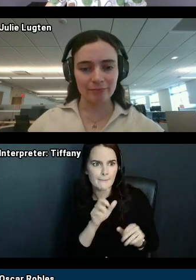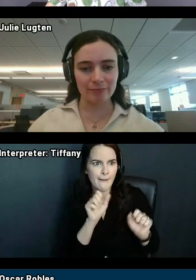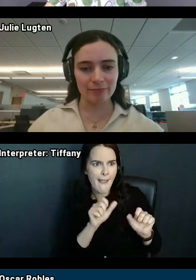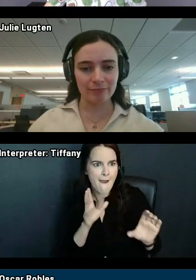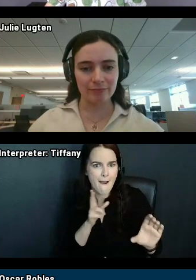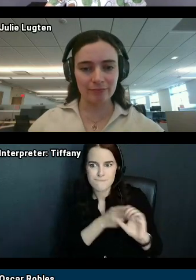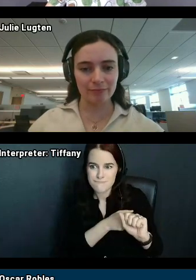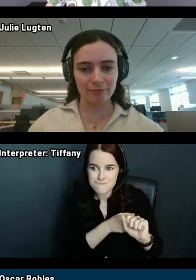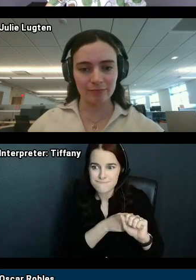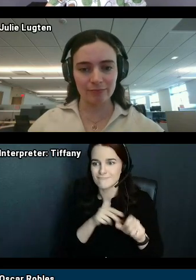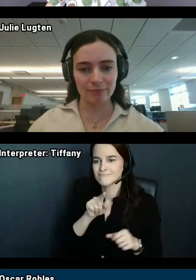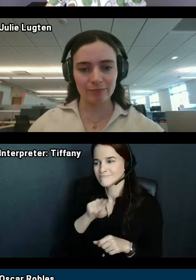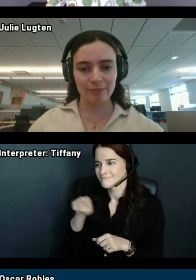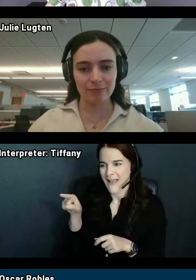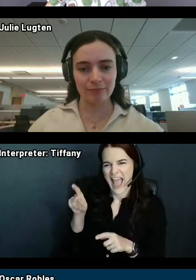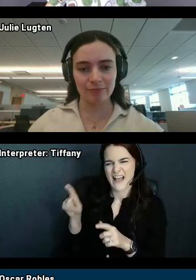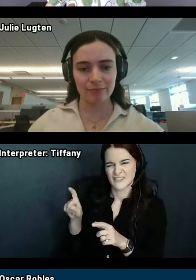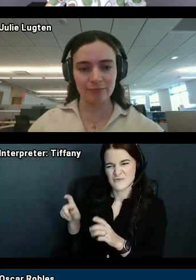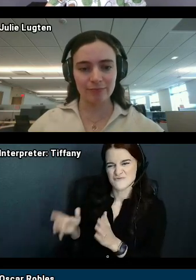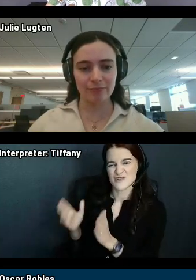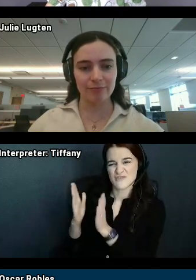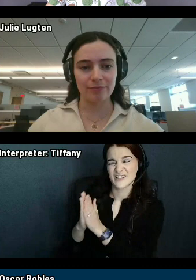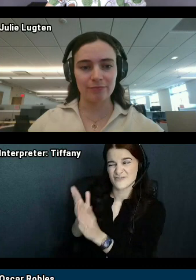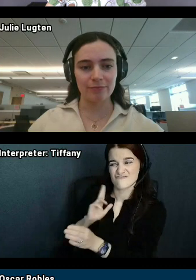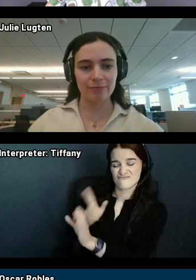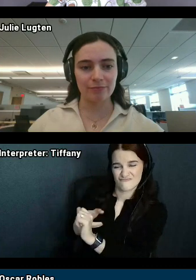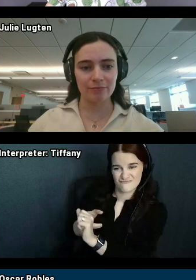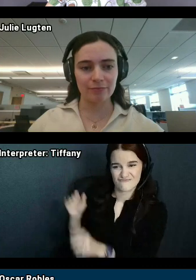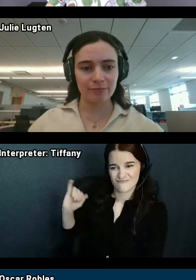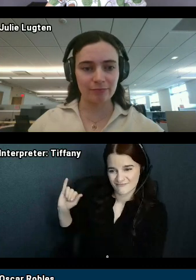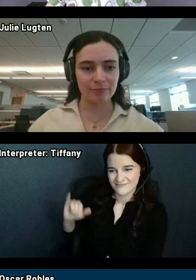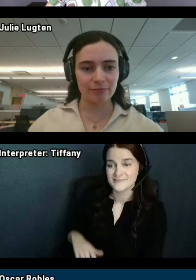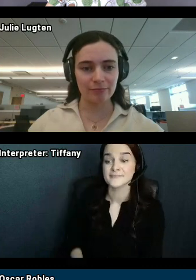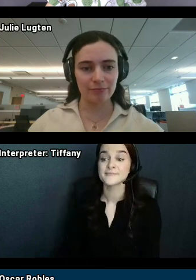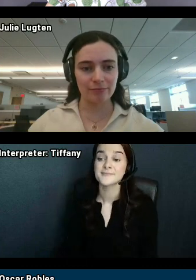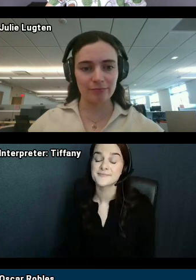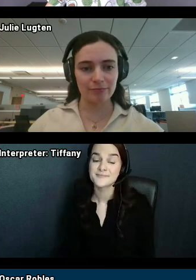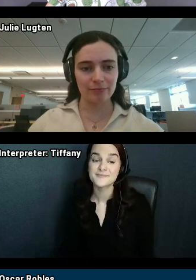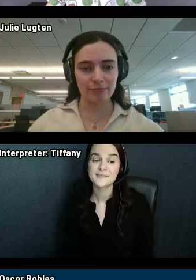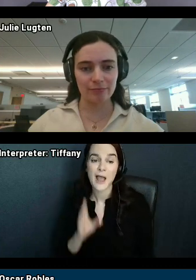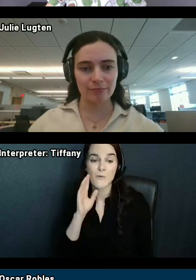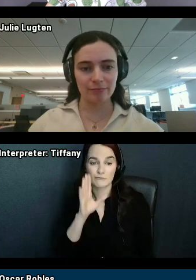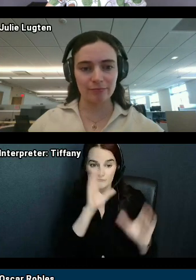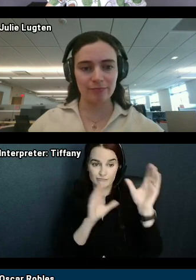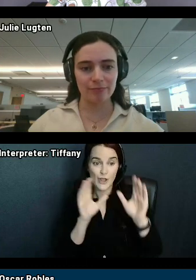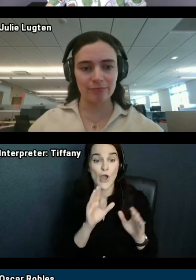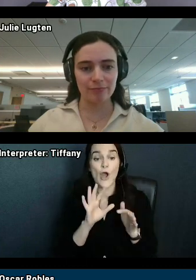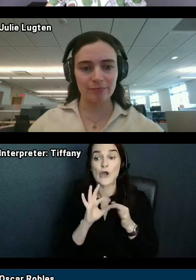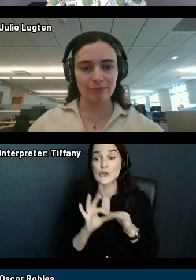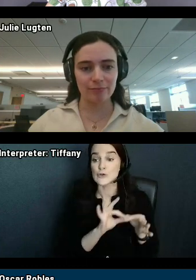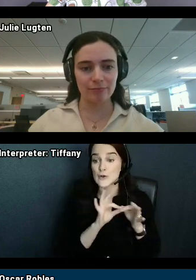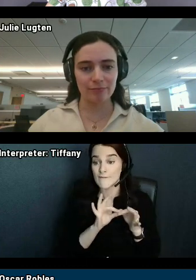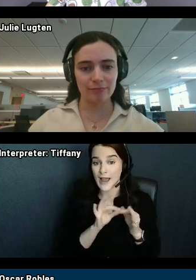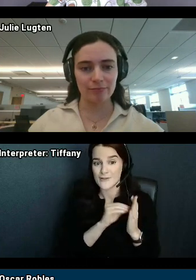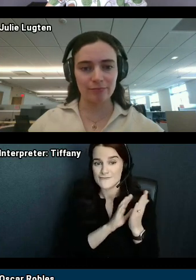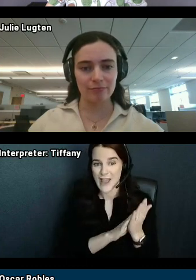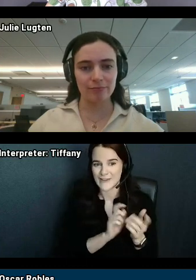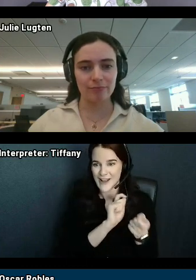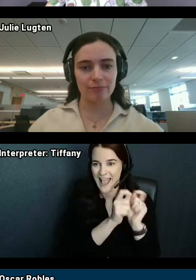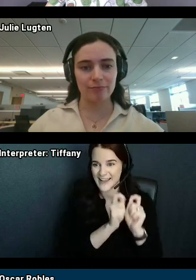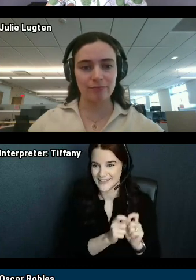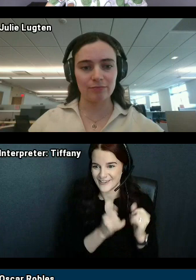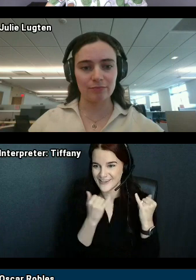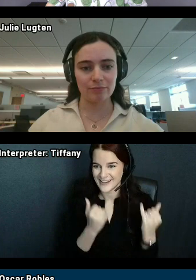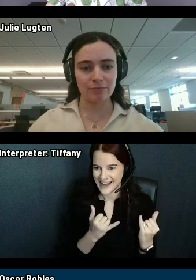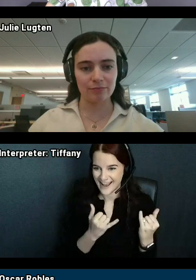have to request to join. So I'm just going to search for the Unified Record Editor right now.